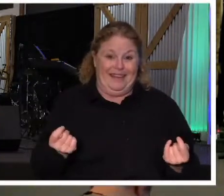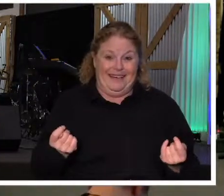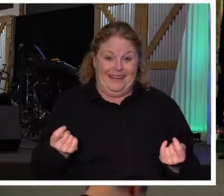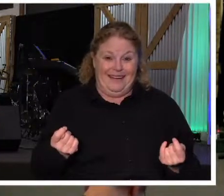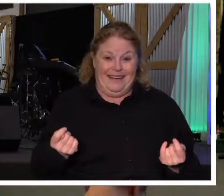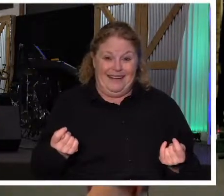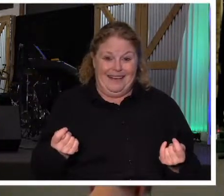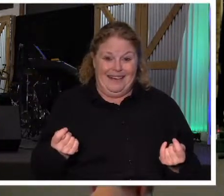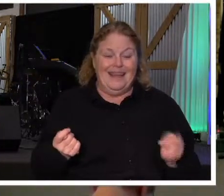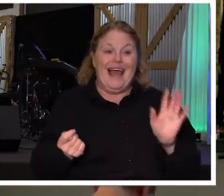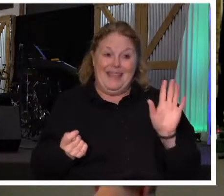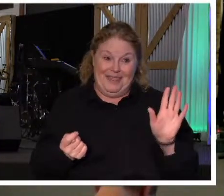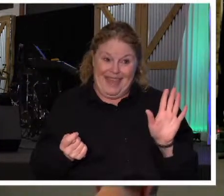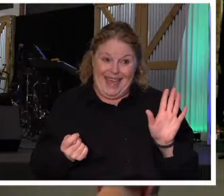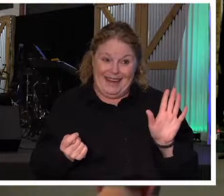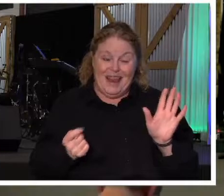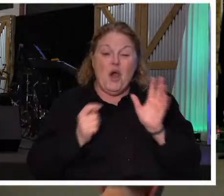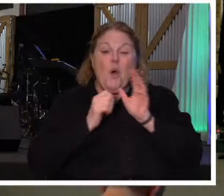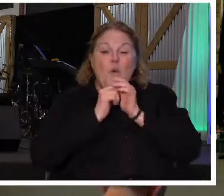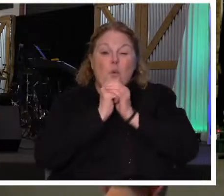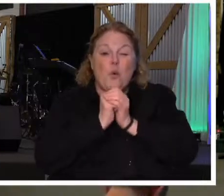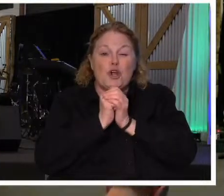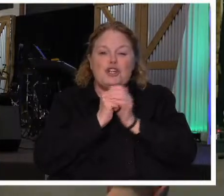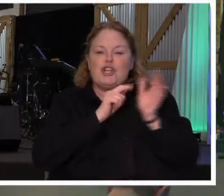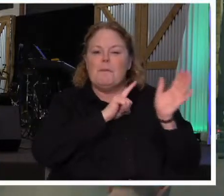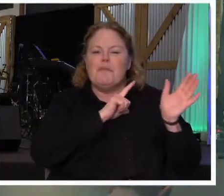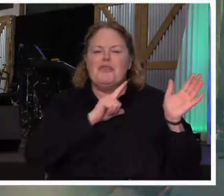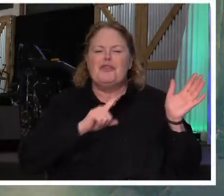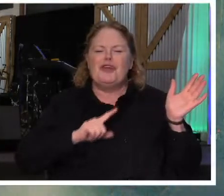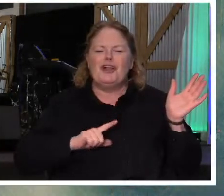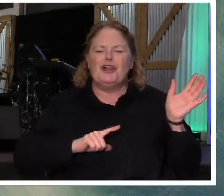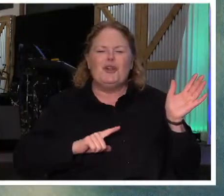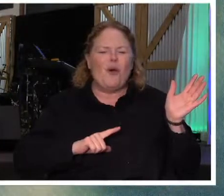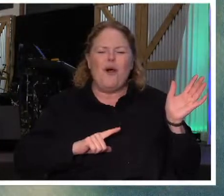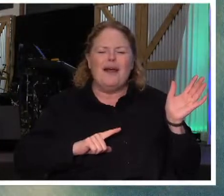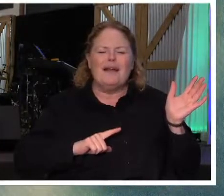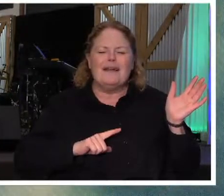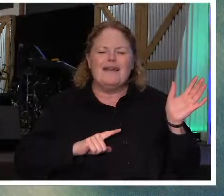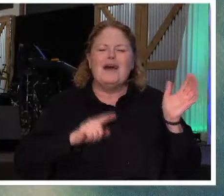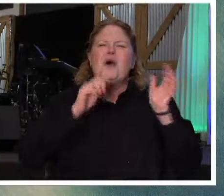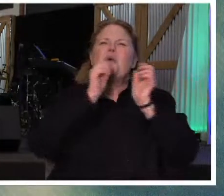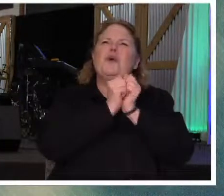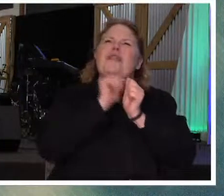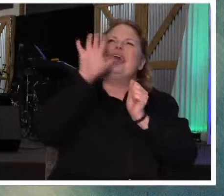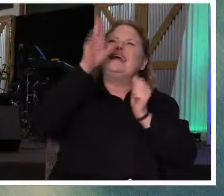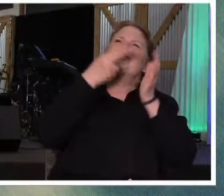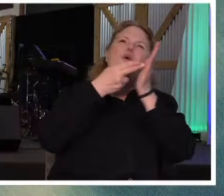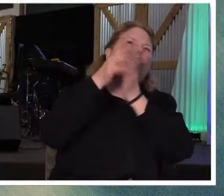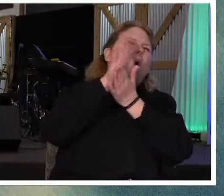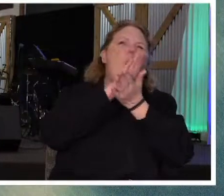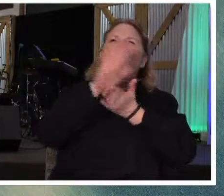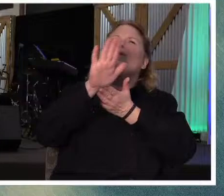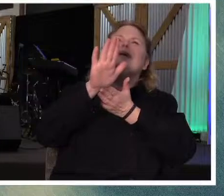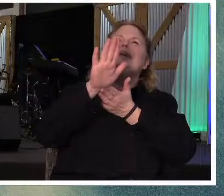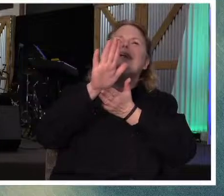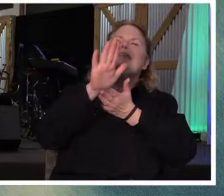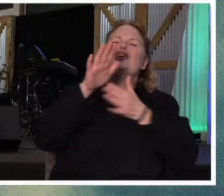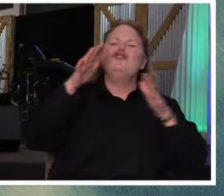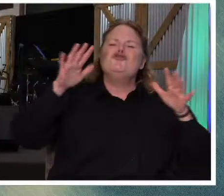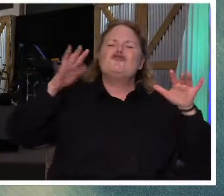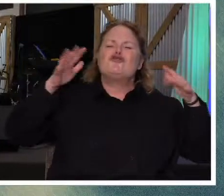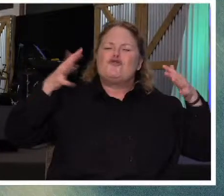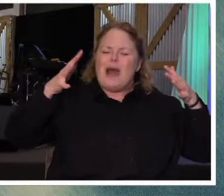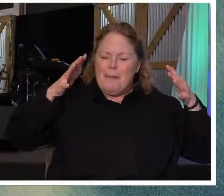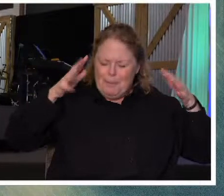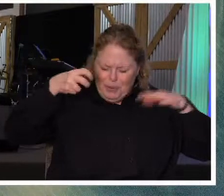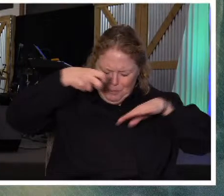understand this verse. Worship the Lord in the splendor of his holiness. Tremble before him,